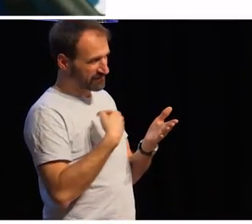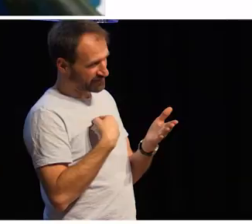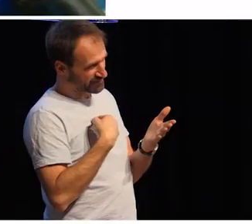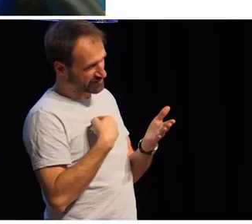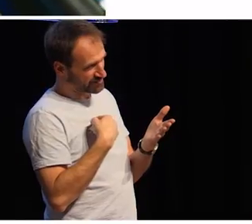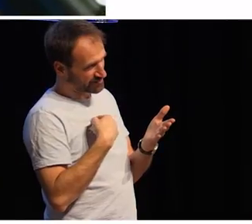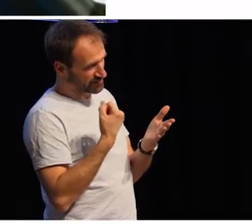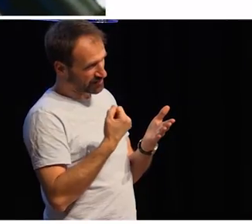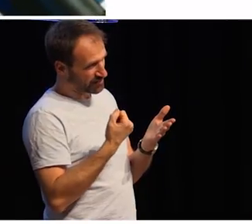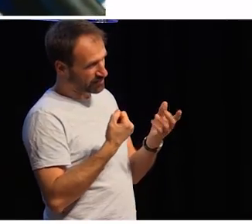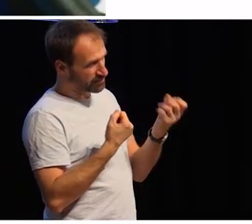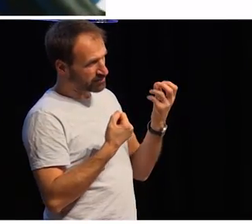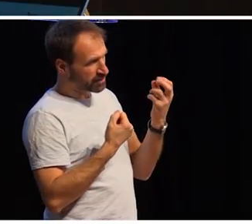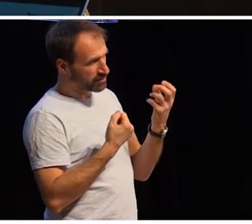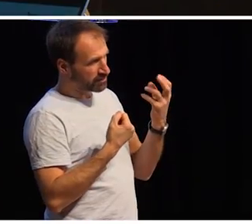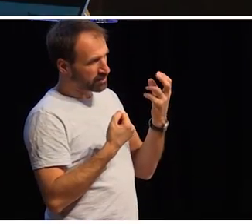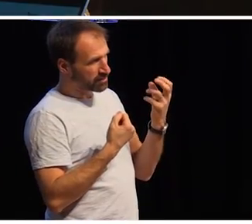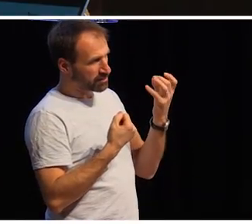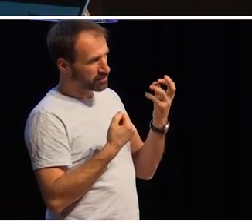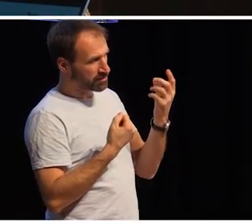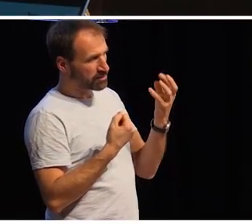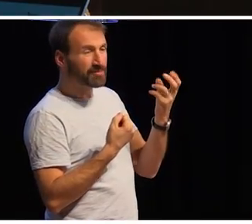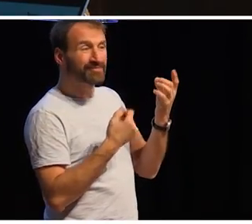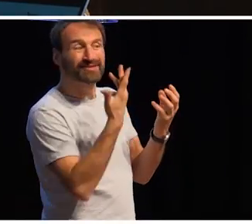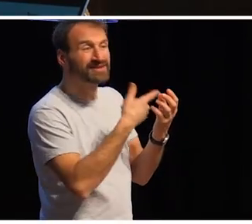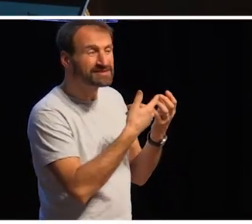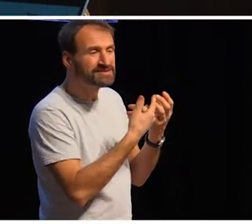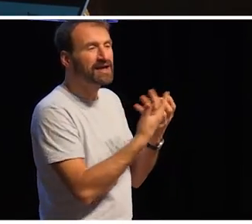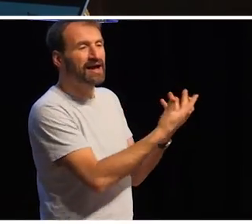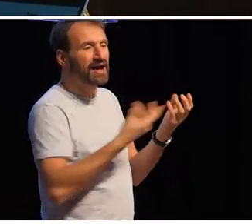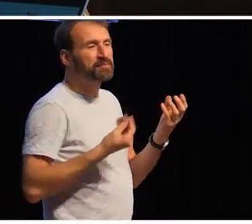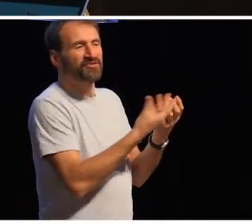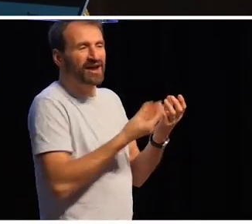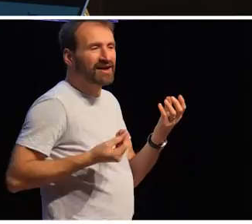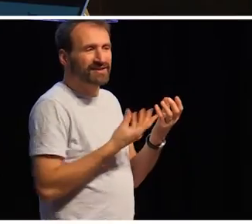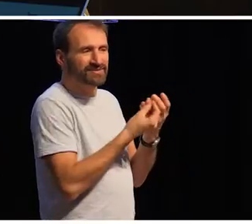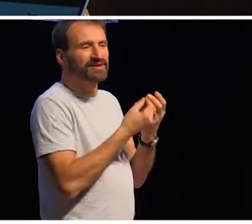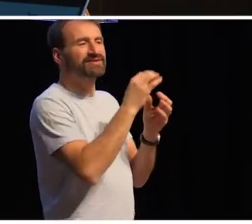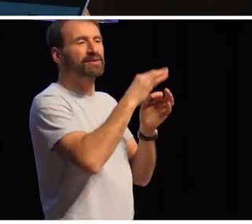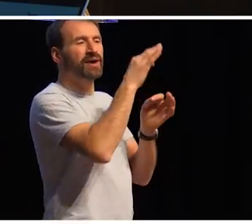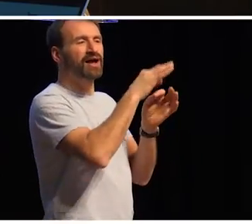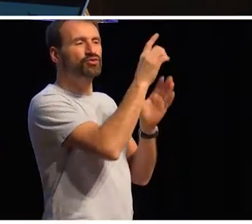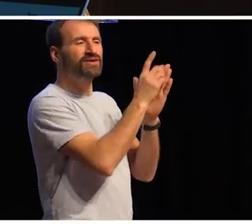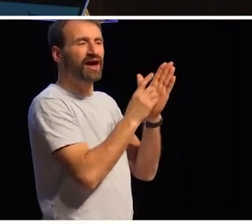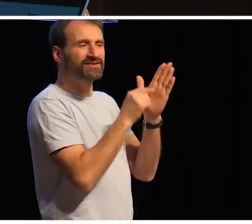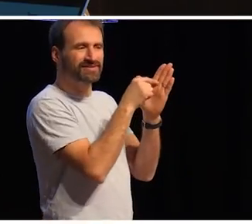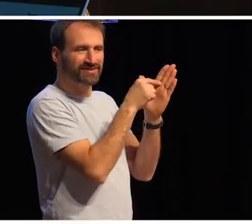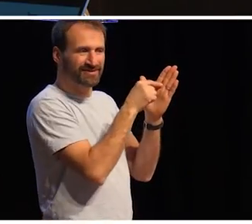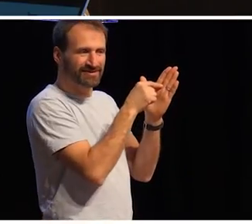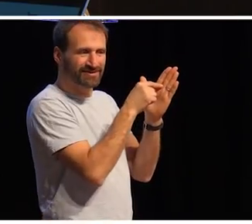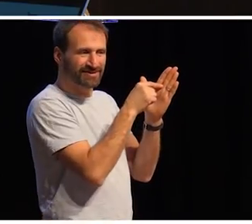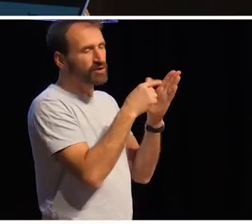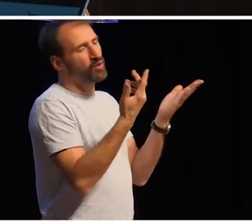It's blinking. What is it doing? It's receiving the temperature data. Or rather,